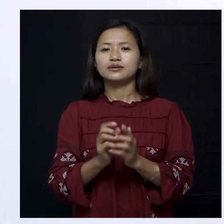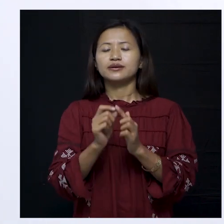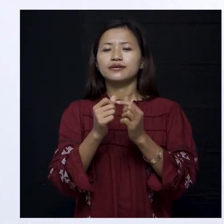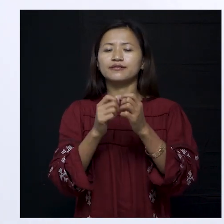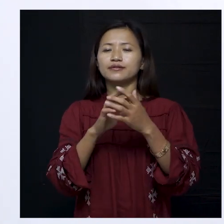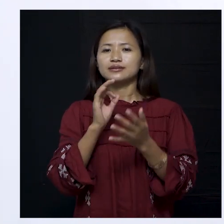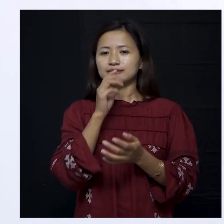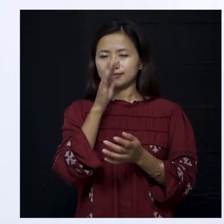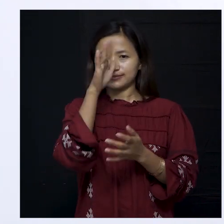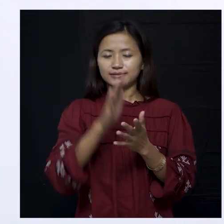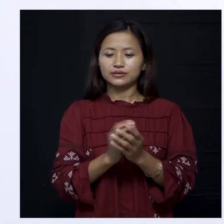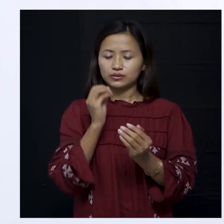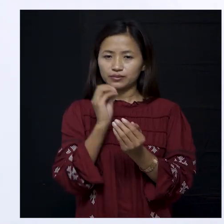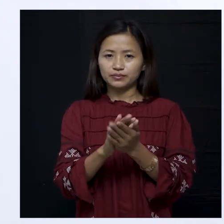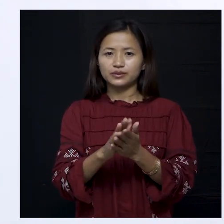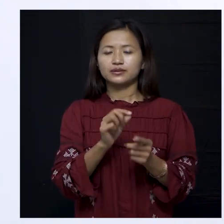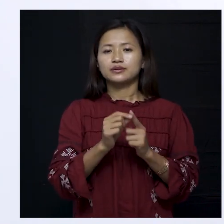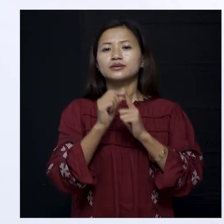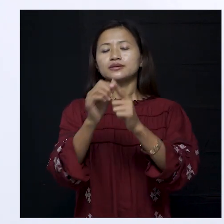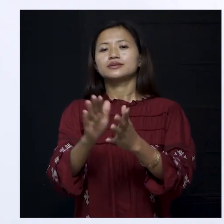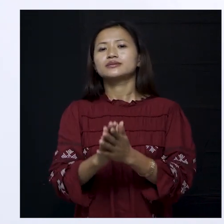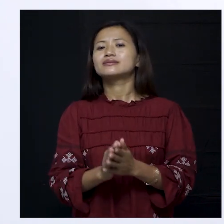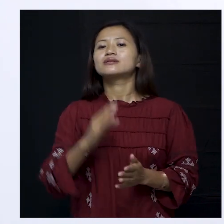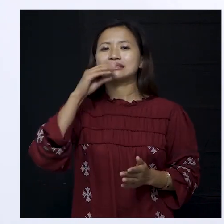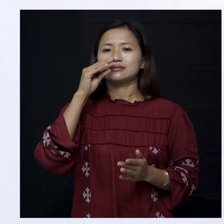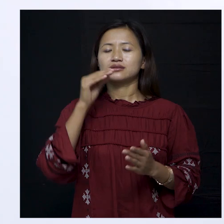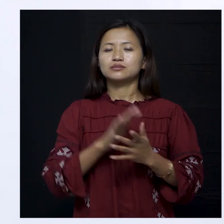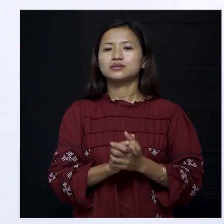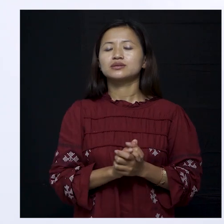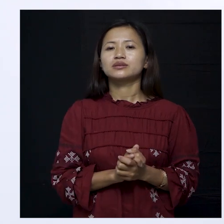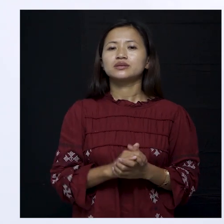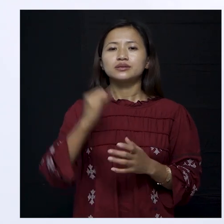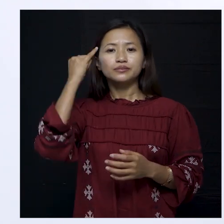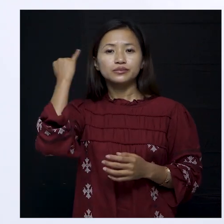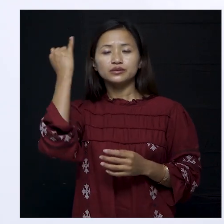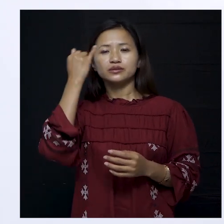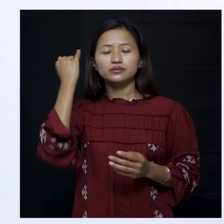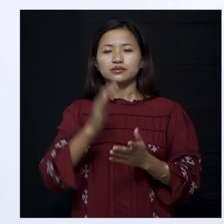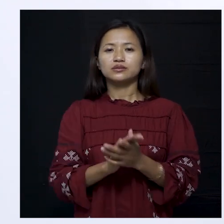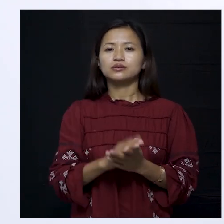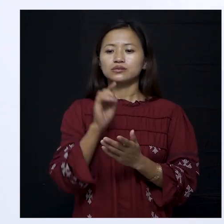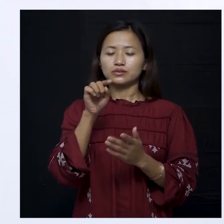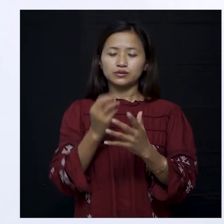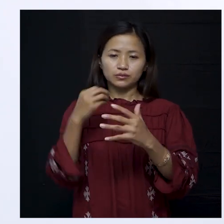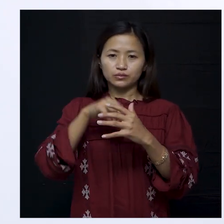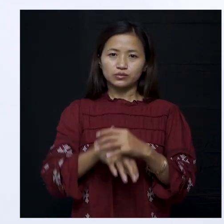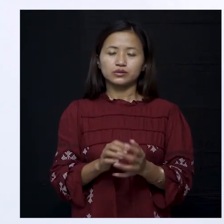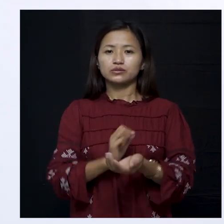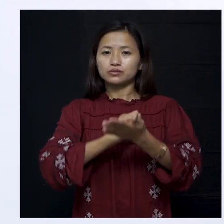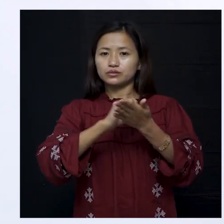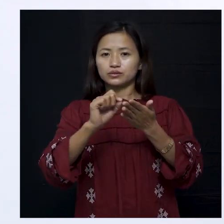fact that we also have to present facts in our speech. But imagine that you are not putting it into writing,